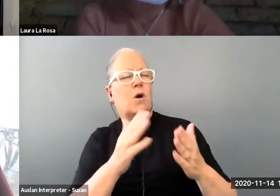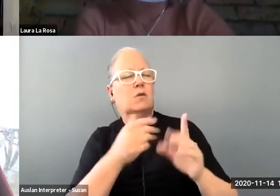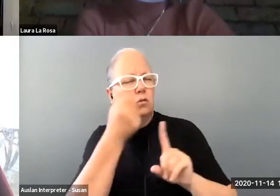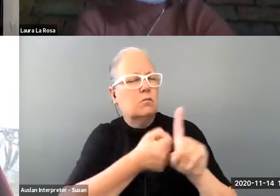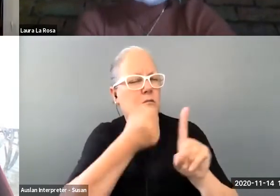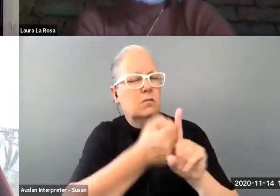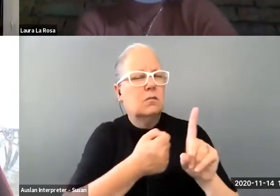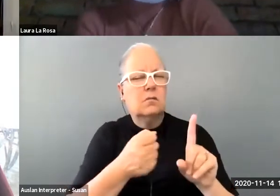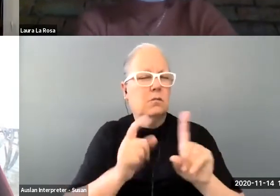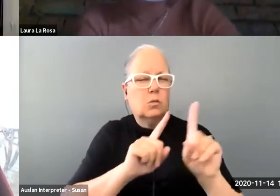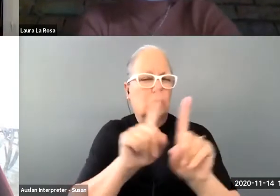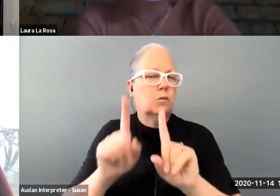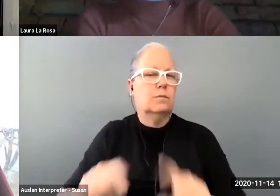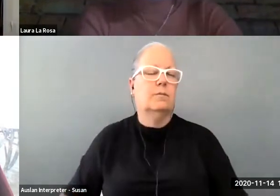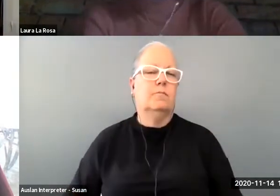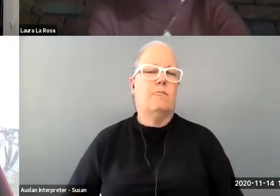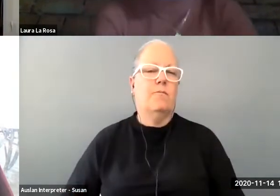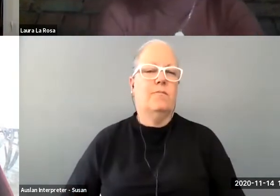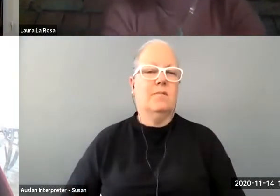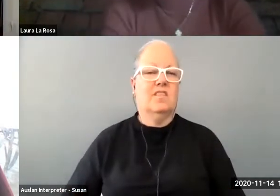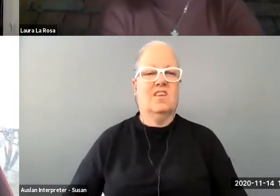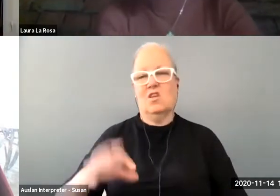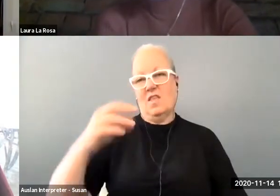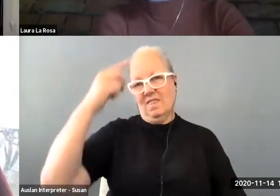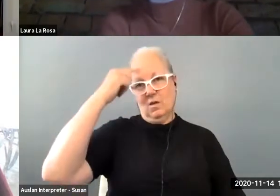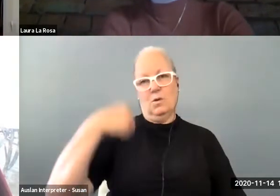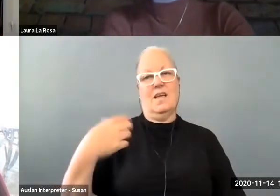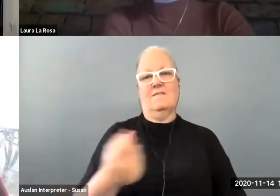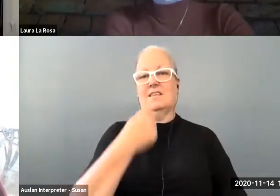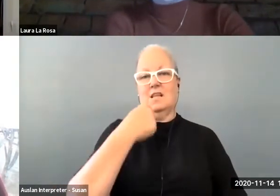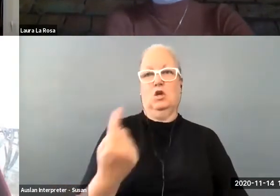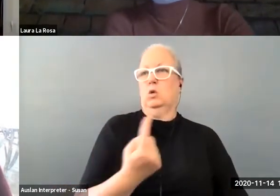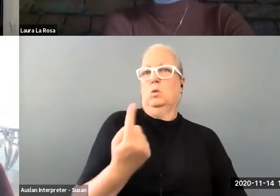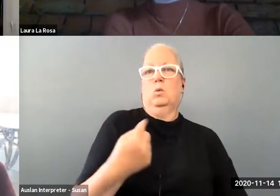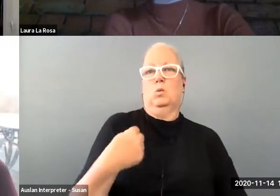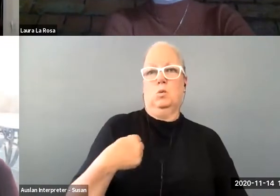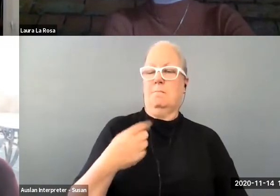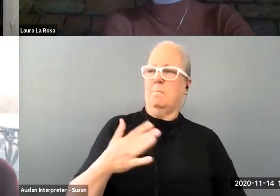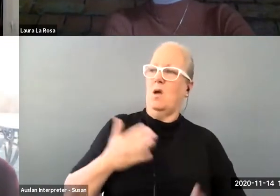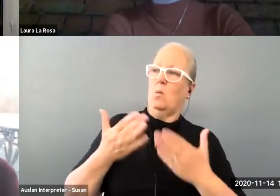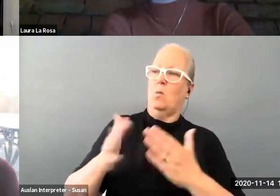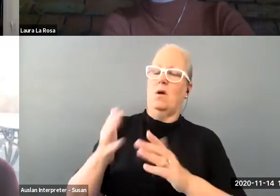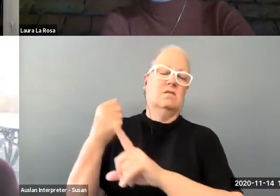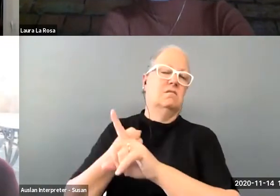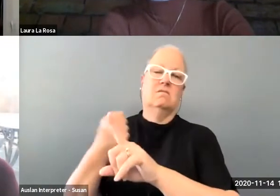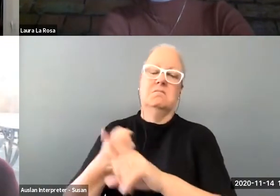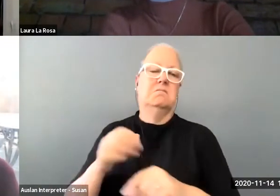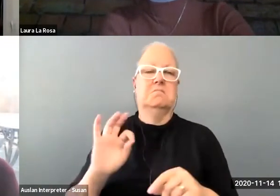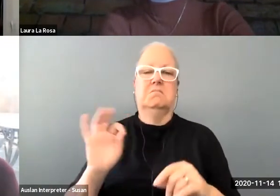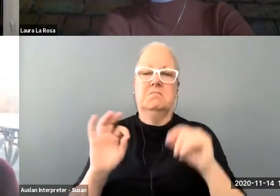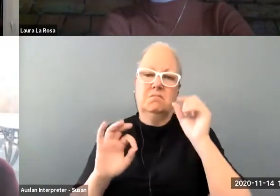exercise? I don't think we need to define ourselves. I think we're going to find, as the kind of political